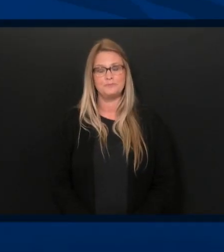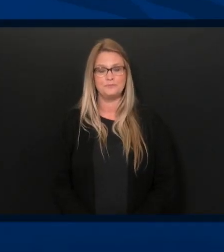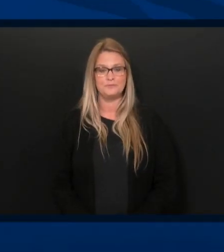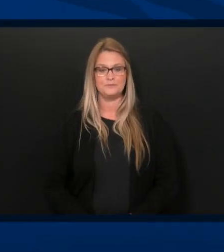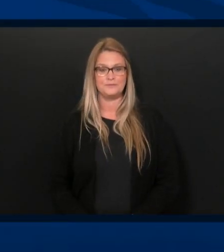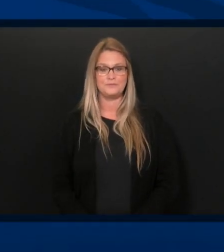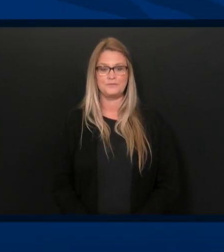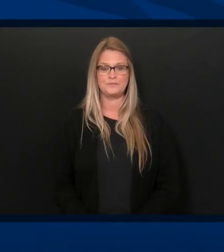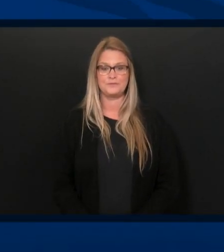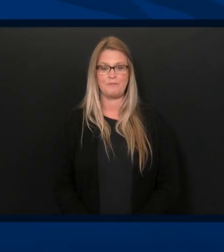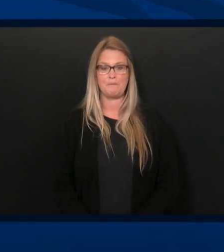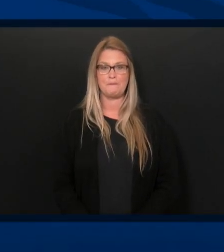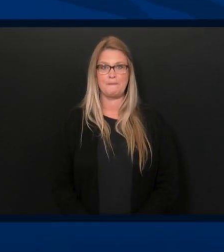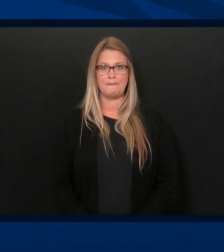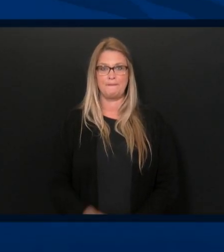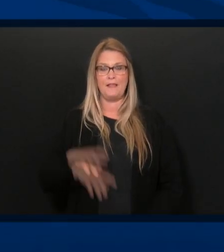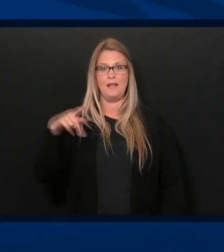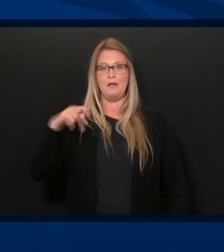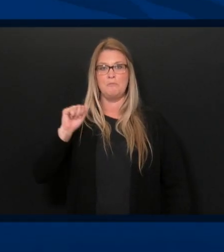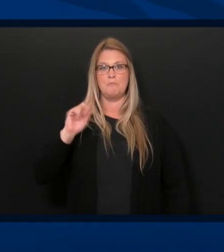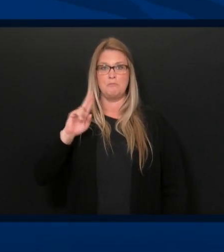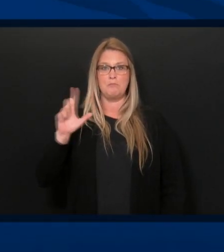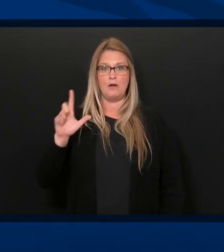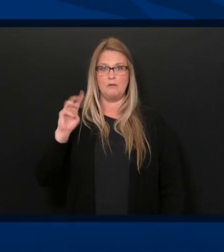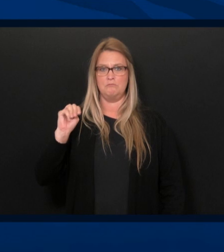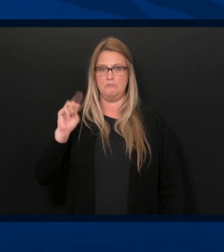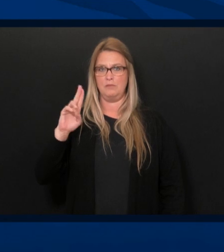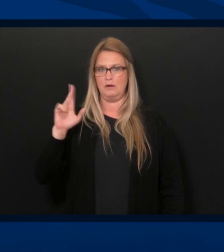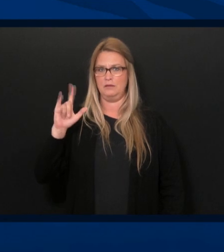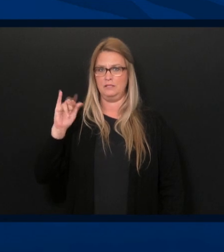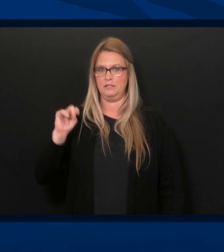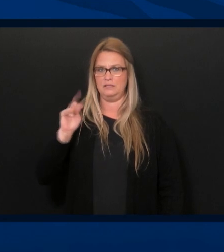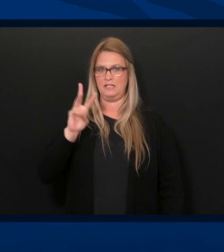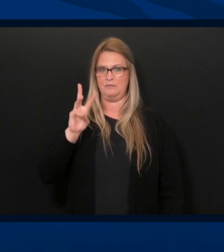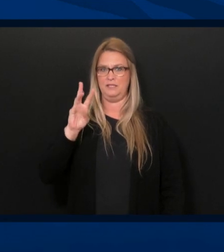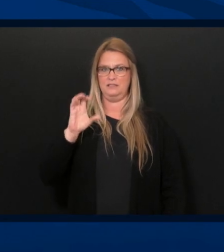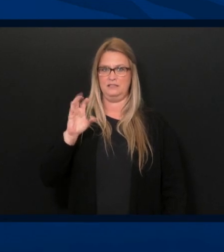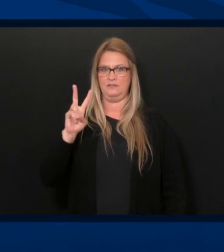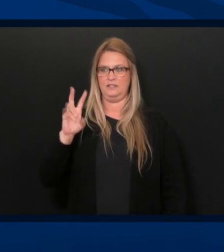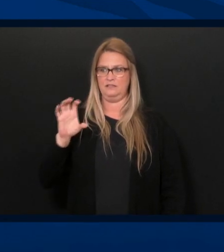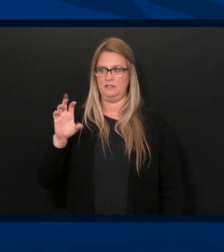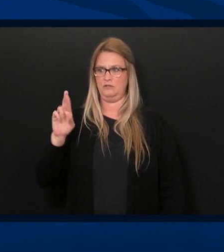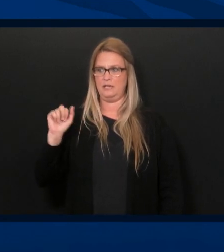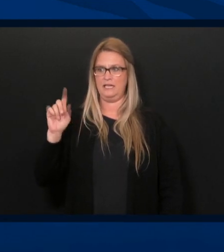All right, thank you, Rodney. Next, we'll go to Paul Mullen with WCBC Radio.